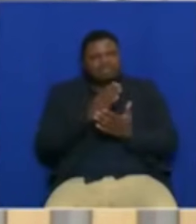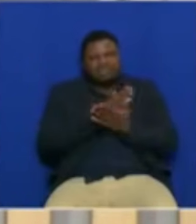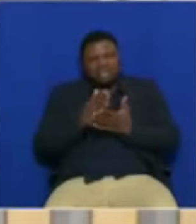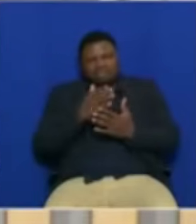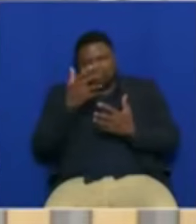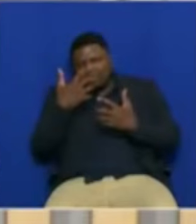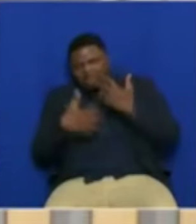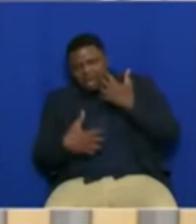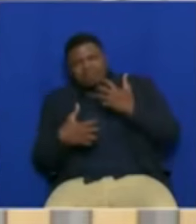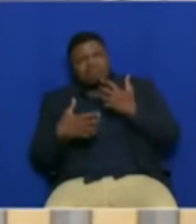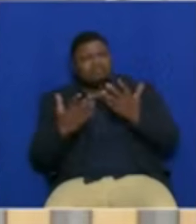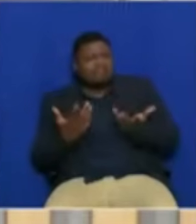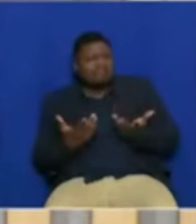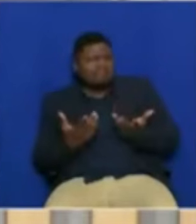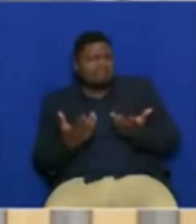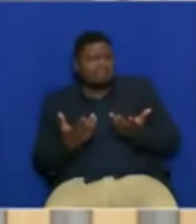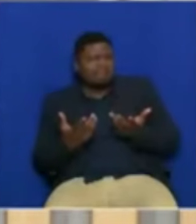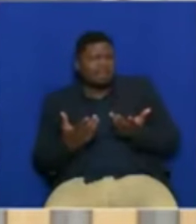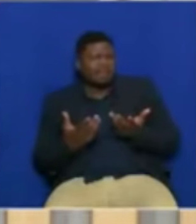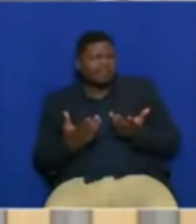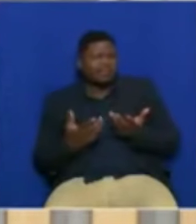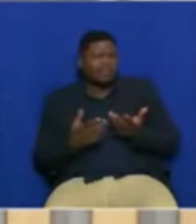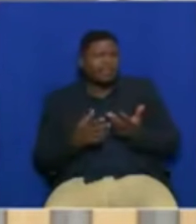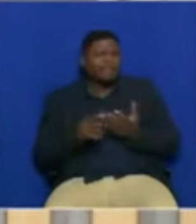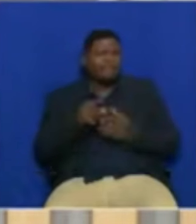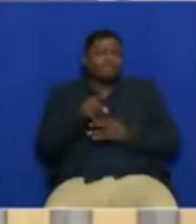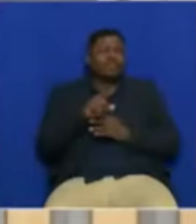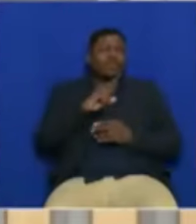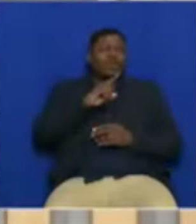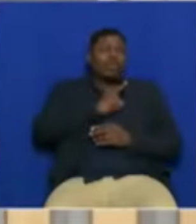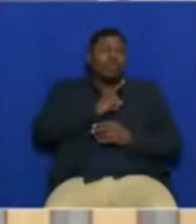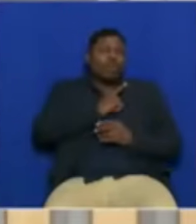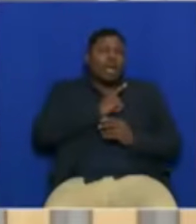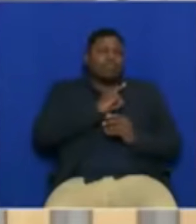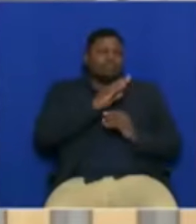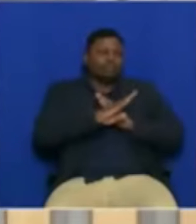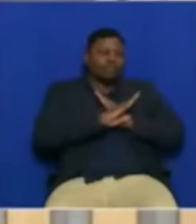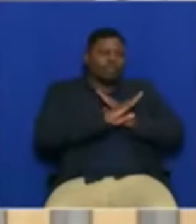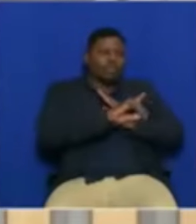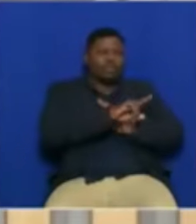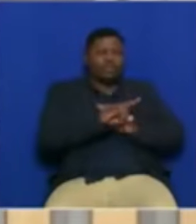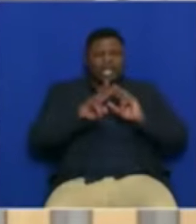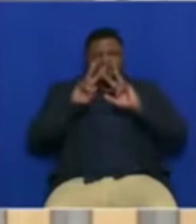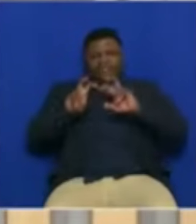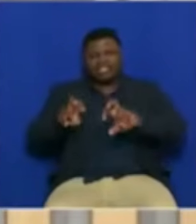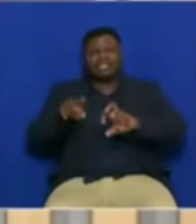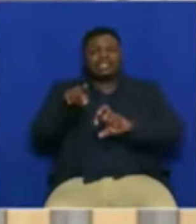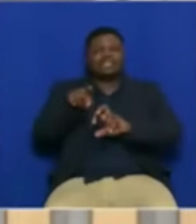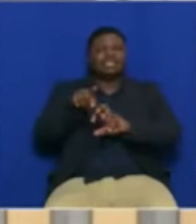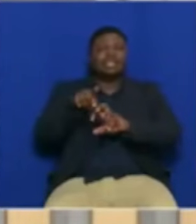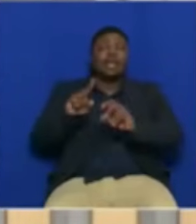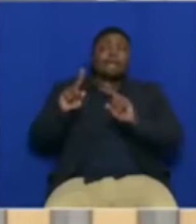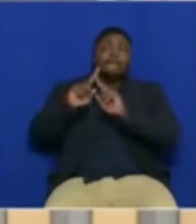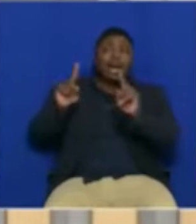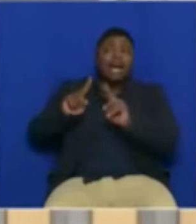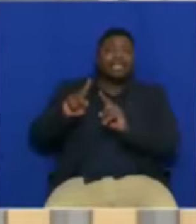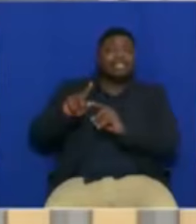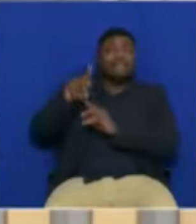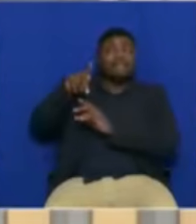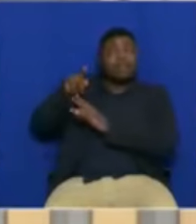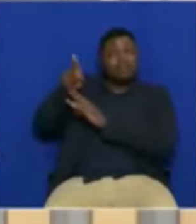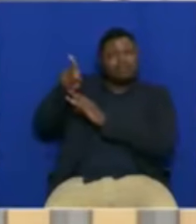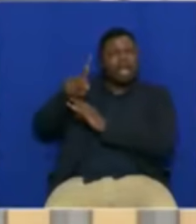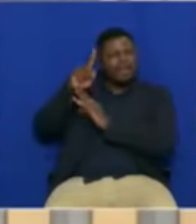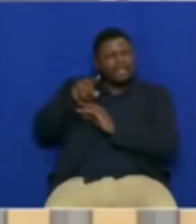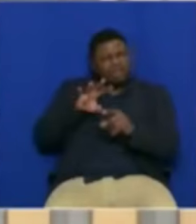is there. There is defeating the ends of justice or whatever in this docket. He would have picked it up, and in his report, he would have said, I went